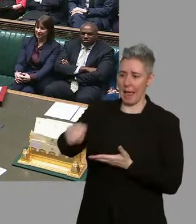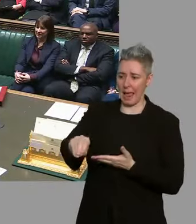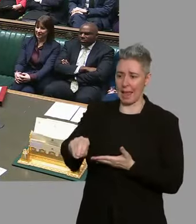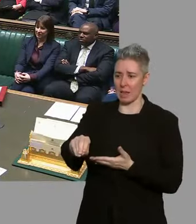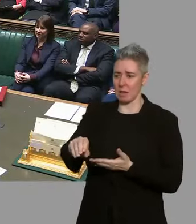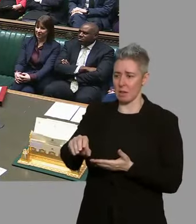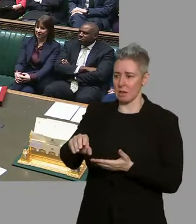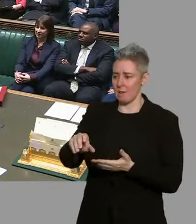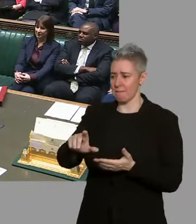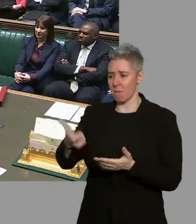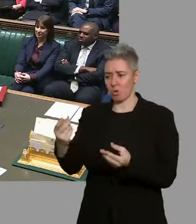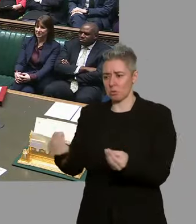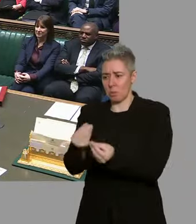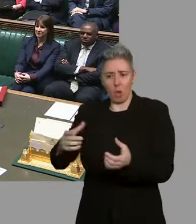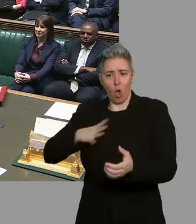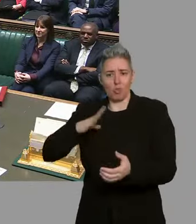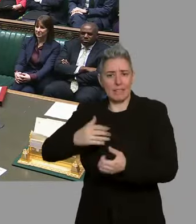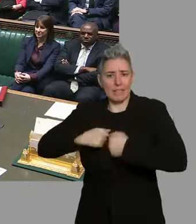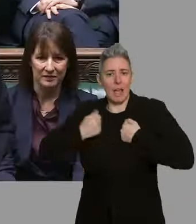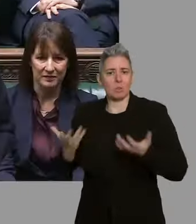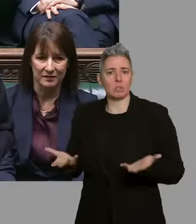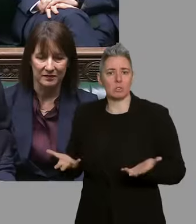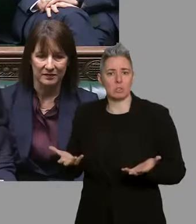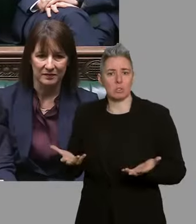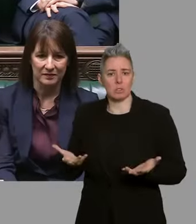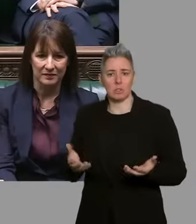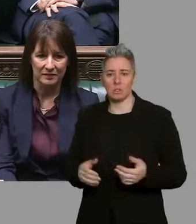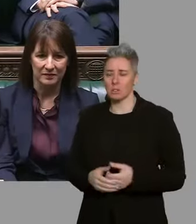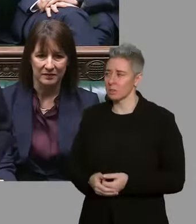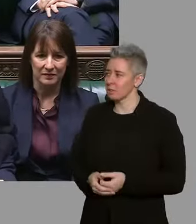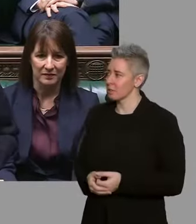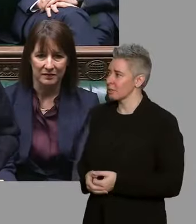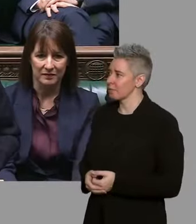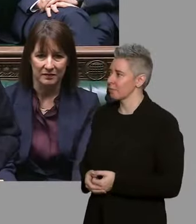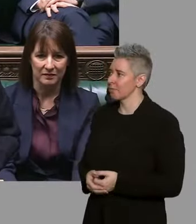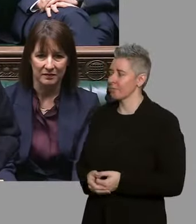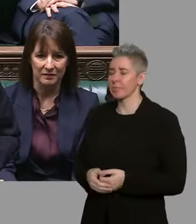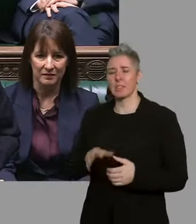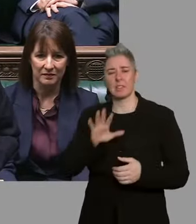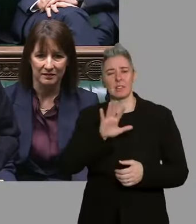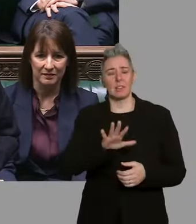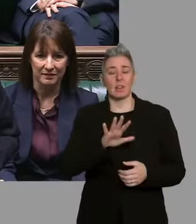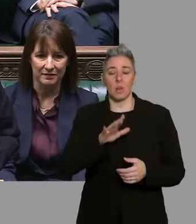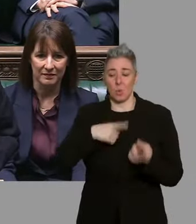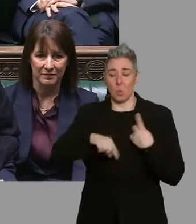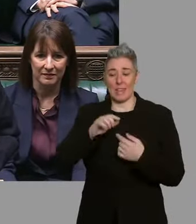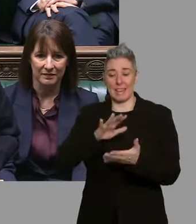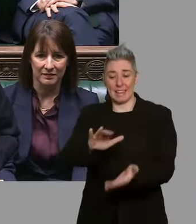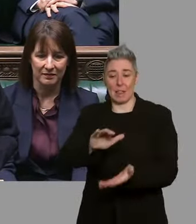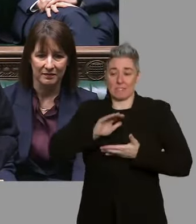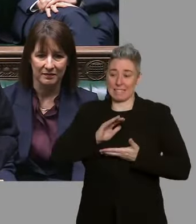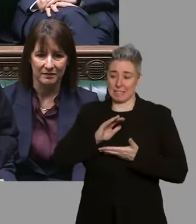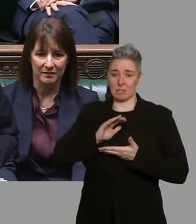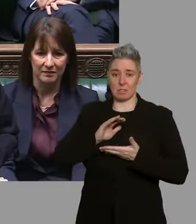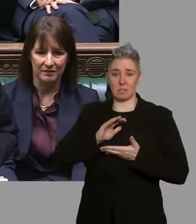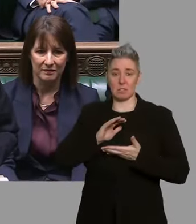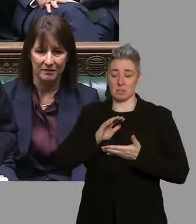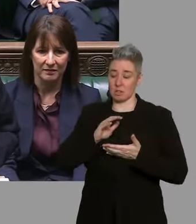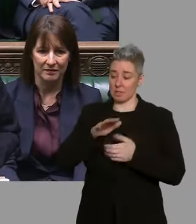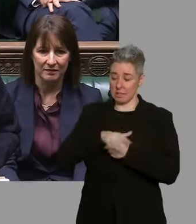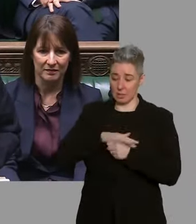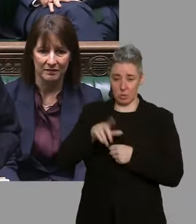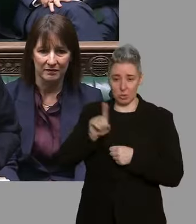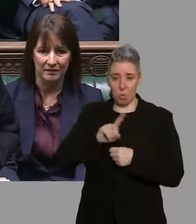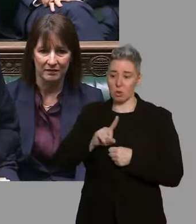Mr. Speaker, we inherited a situation where the long-term operation of a vital military base was under threat because of